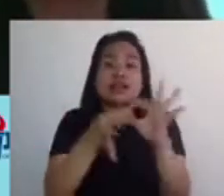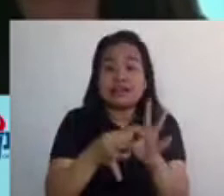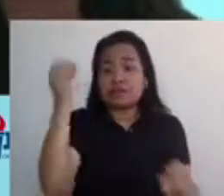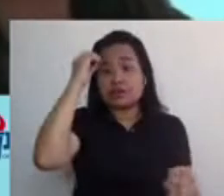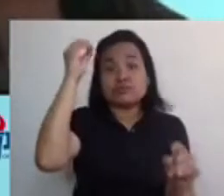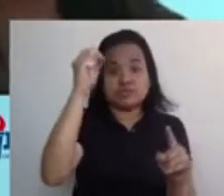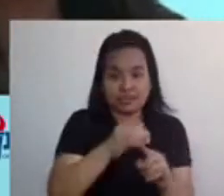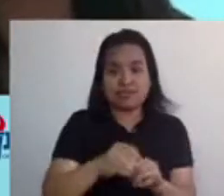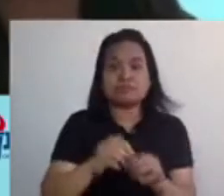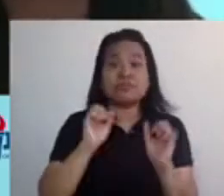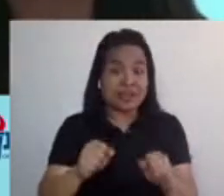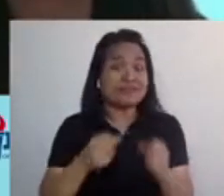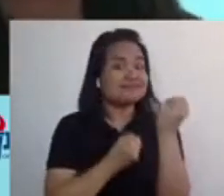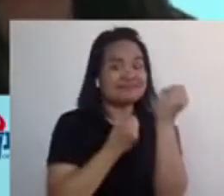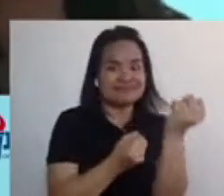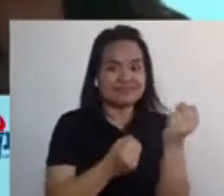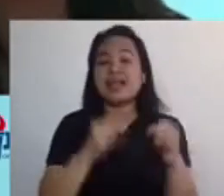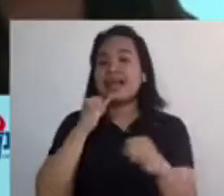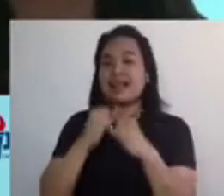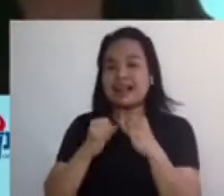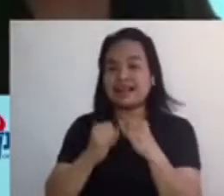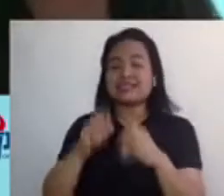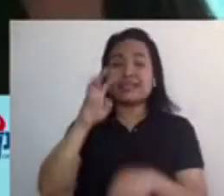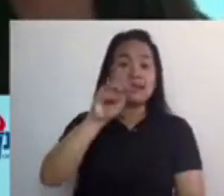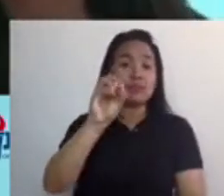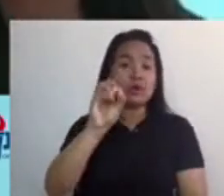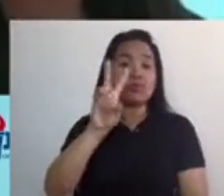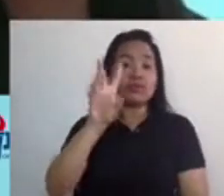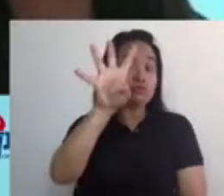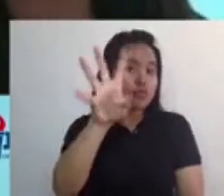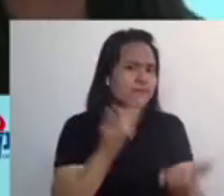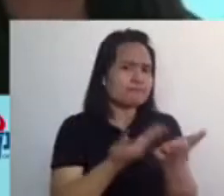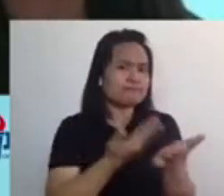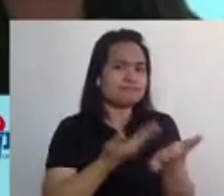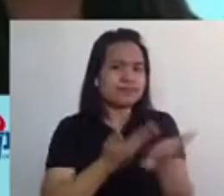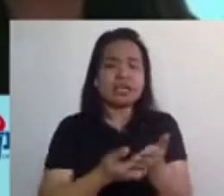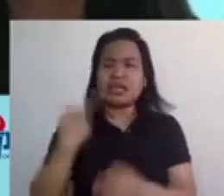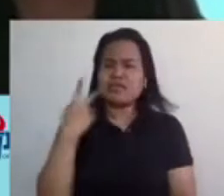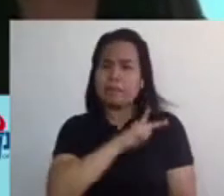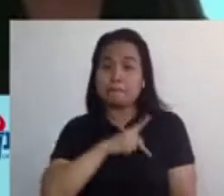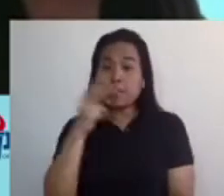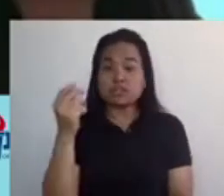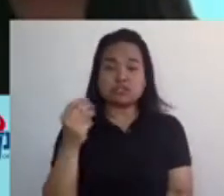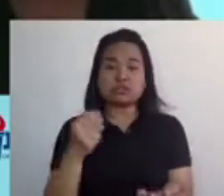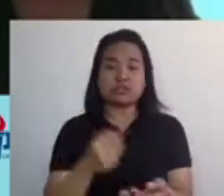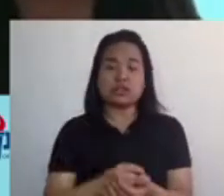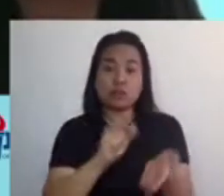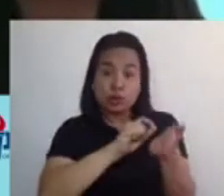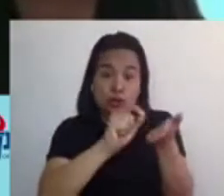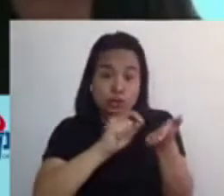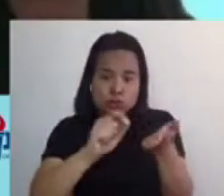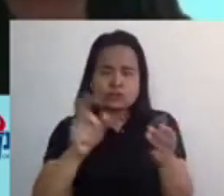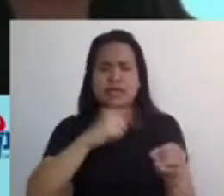our MOV number 4, if you have personal notes on one's personal professional strengths, then that is equivalent